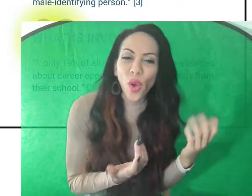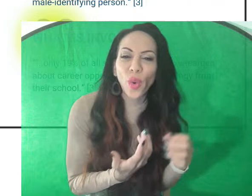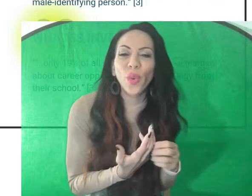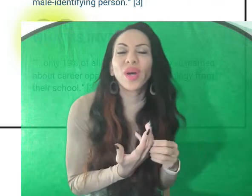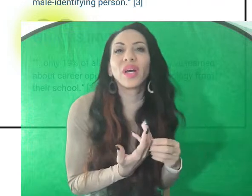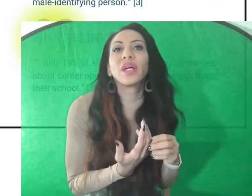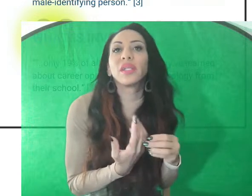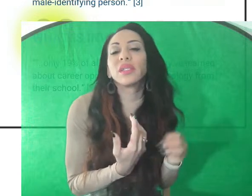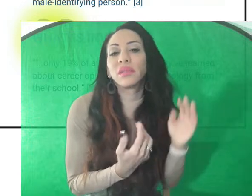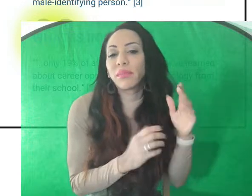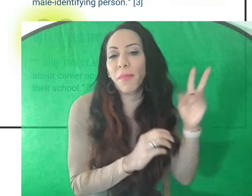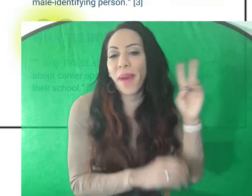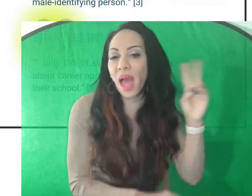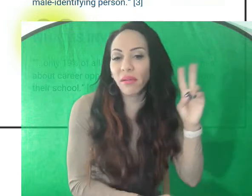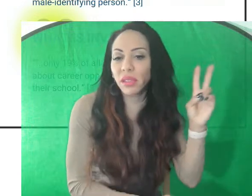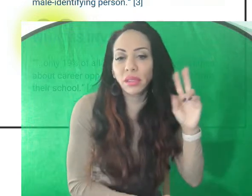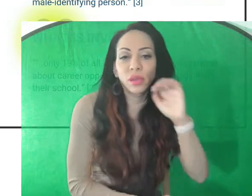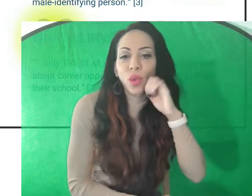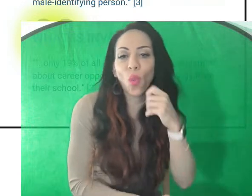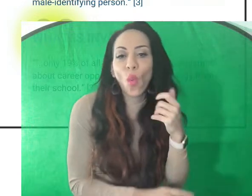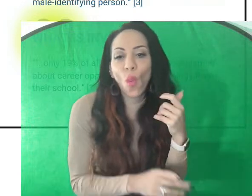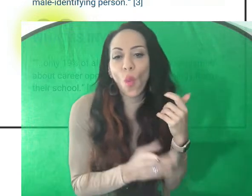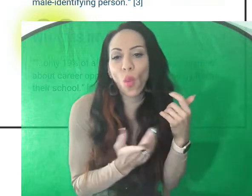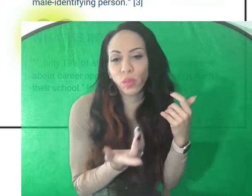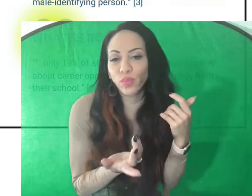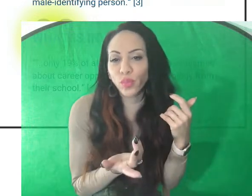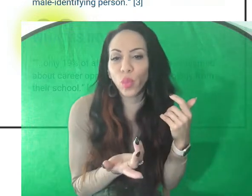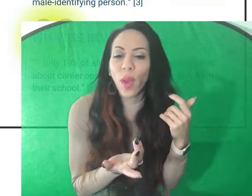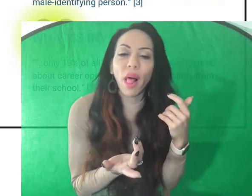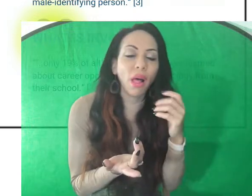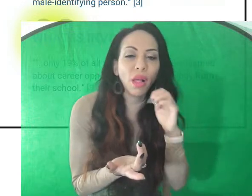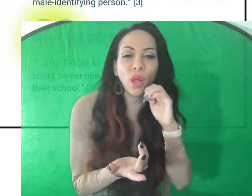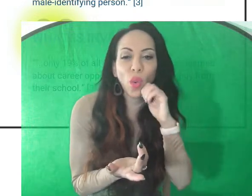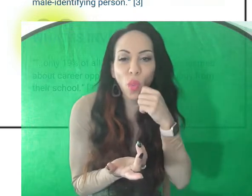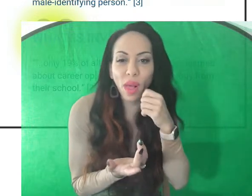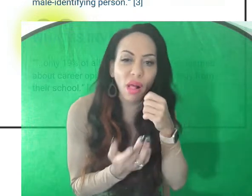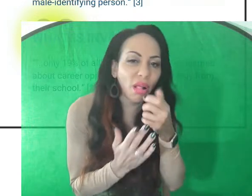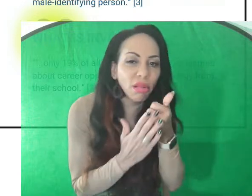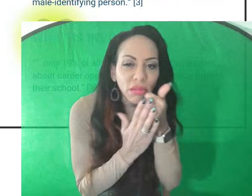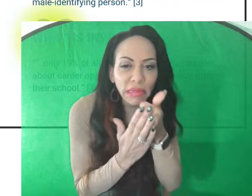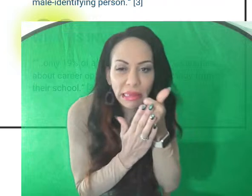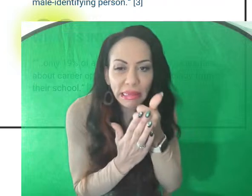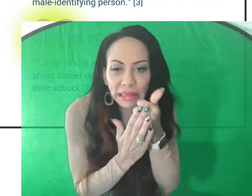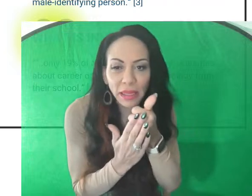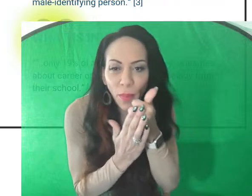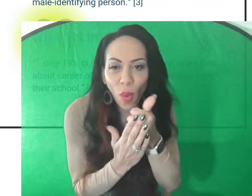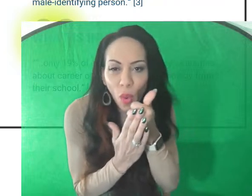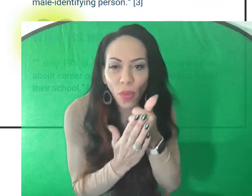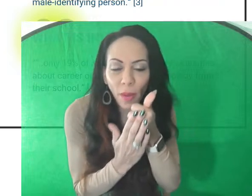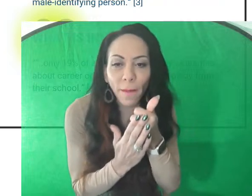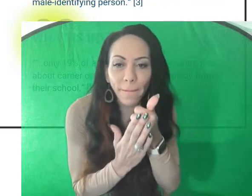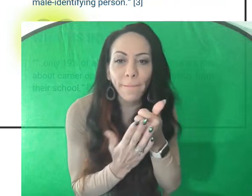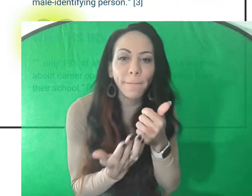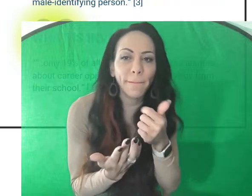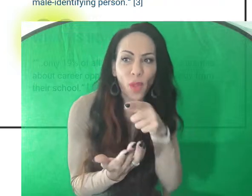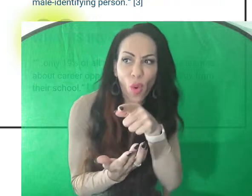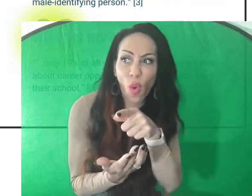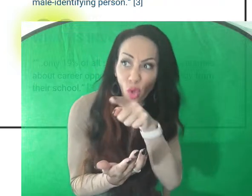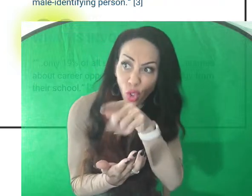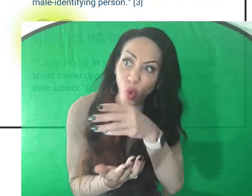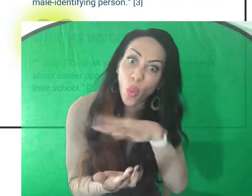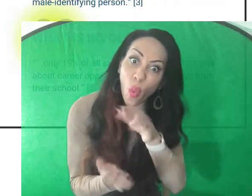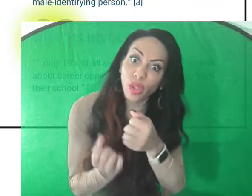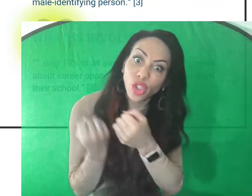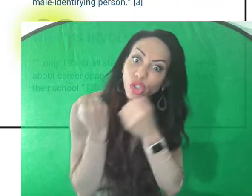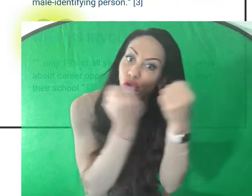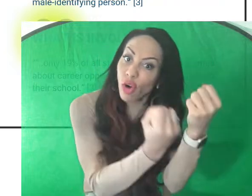interested in, but parents will actually be involved in the decision making based around what they're prepared to help them get to, whether that's a car